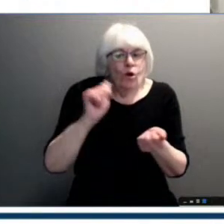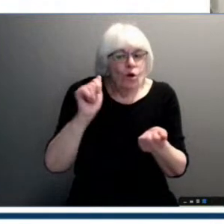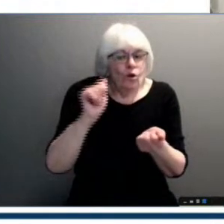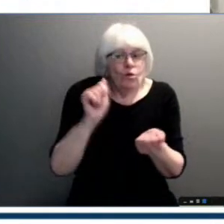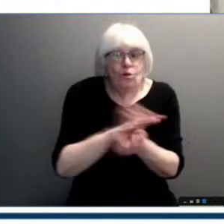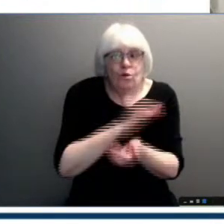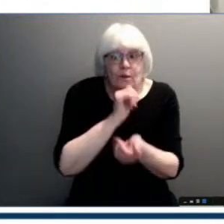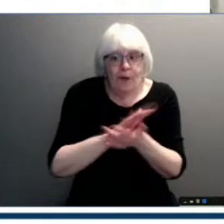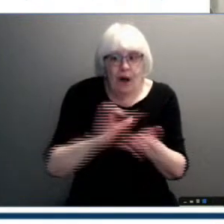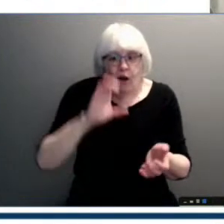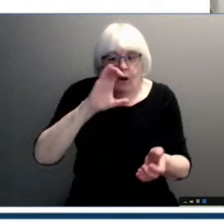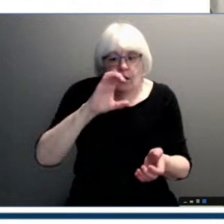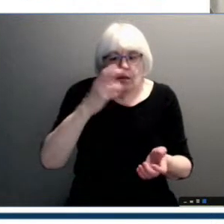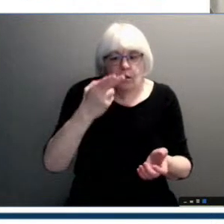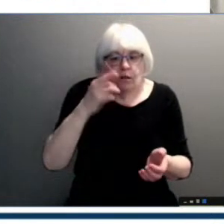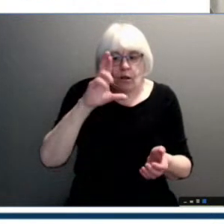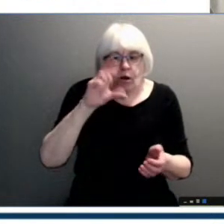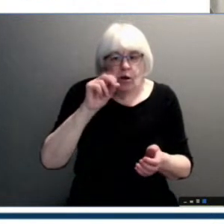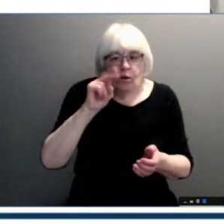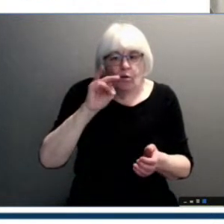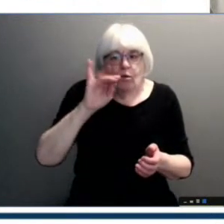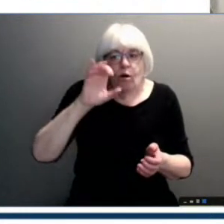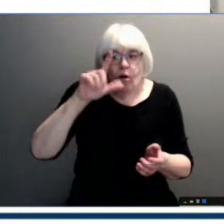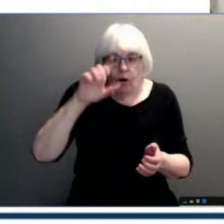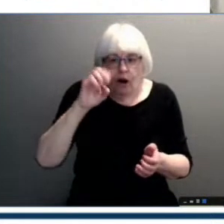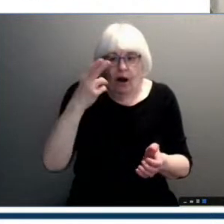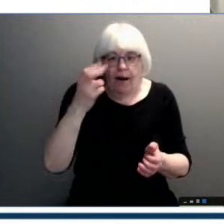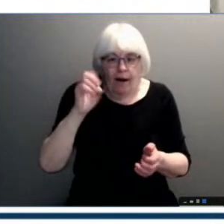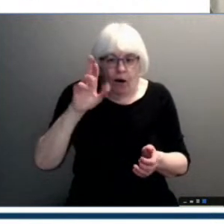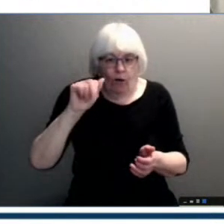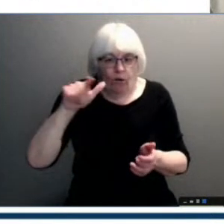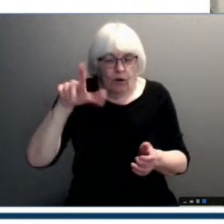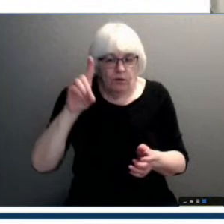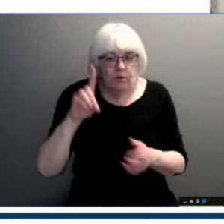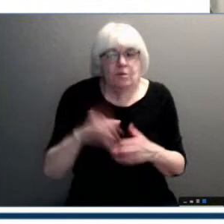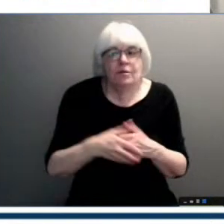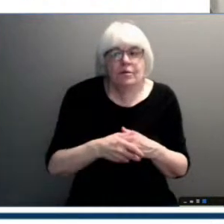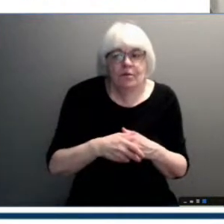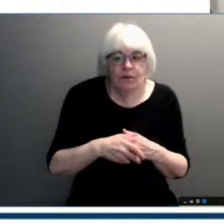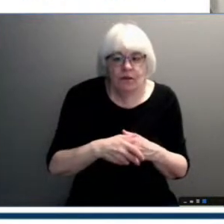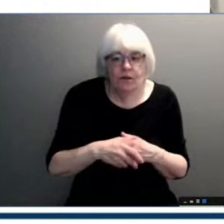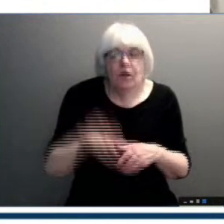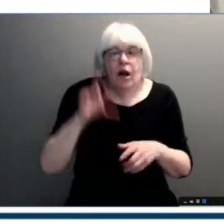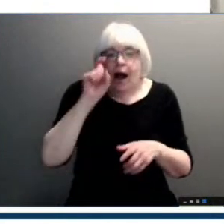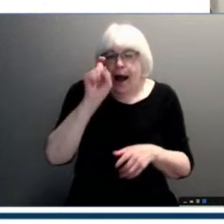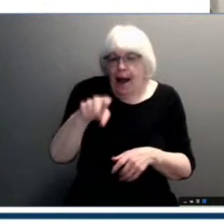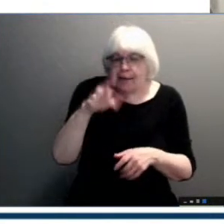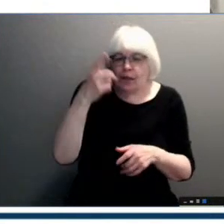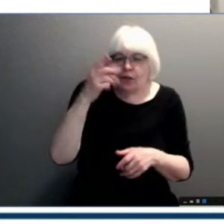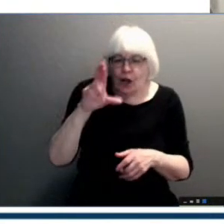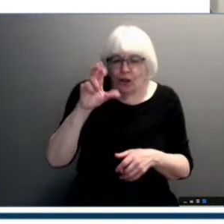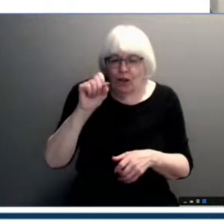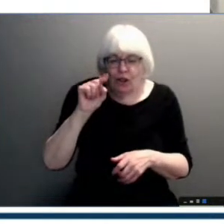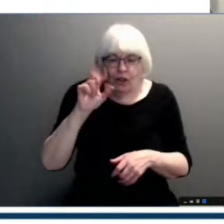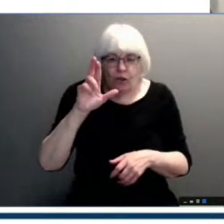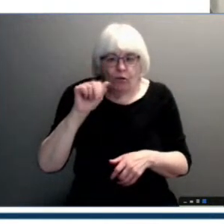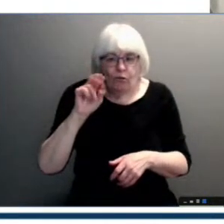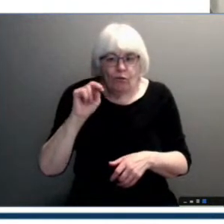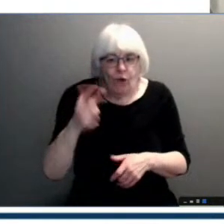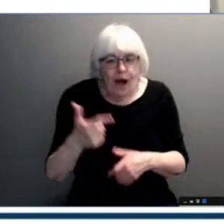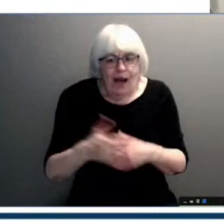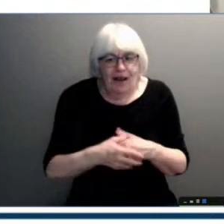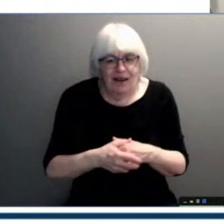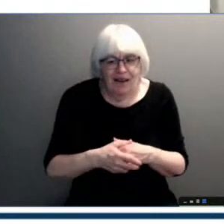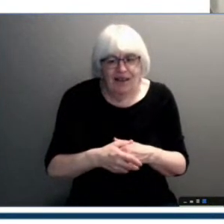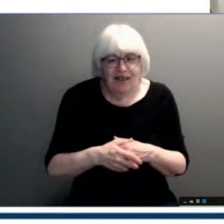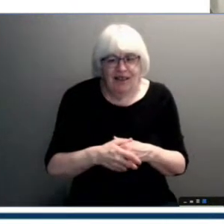expecting a further tightening of restrictions given the case spike, such as perhaps reducing the maximum